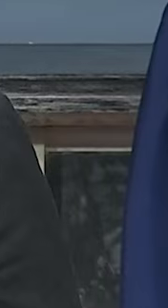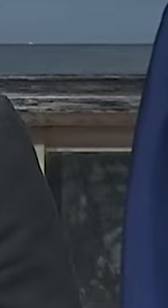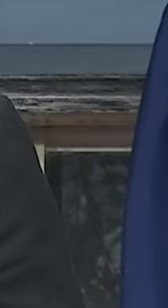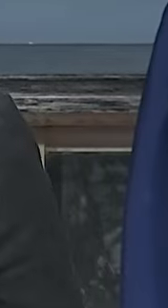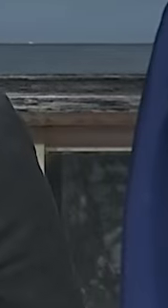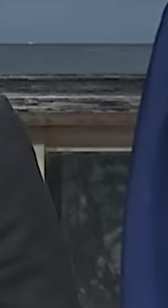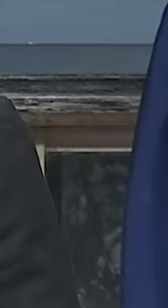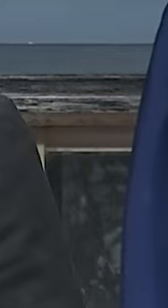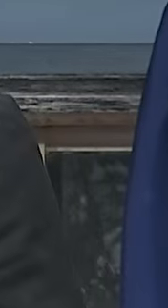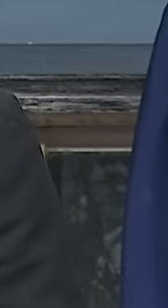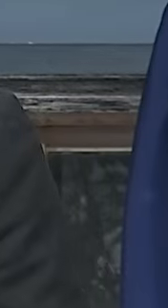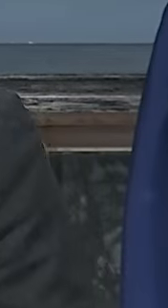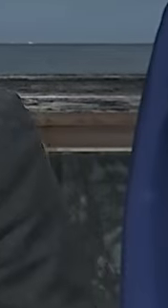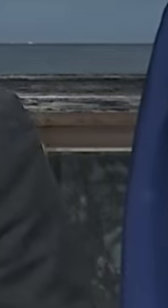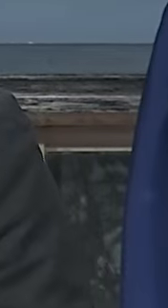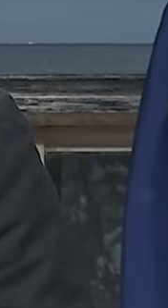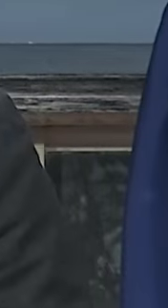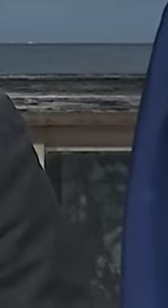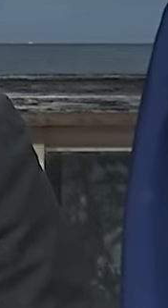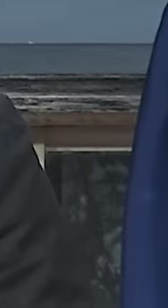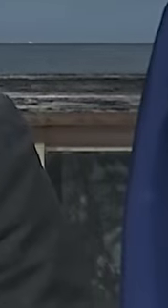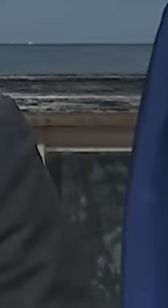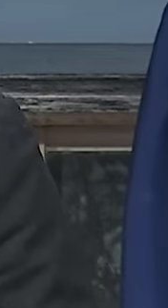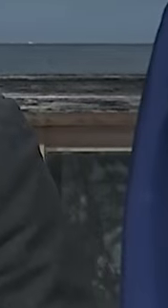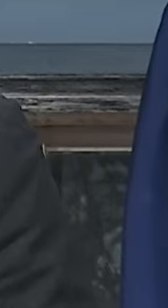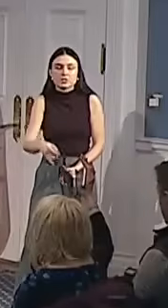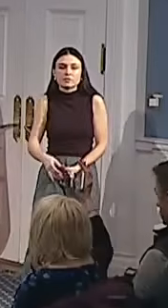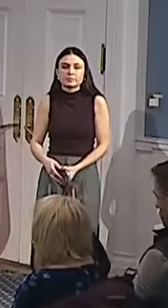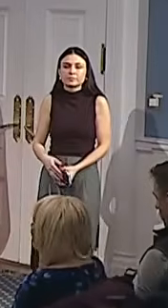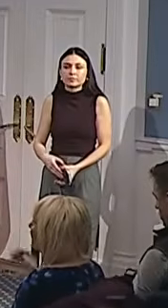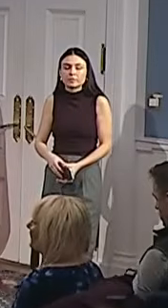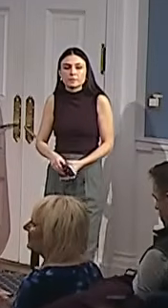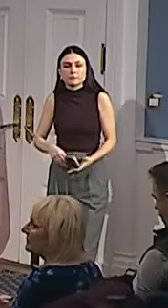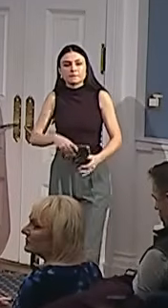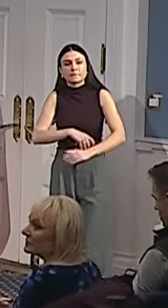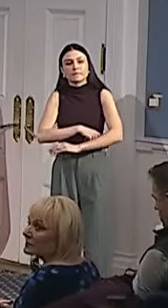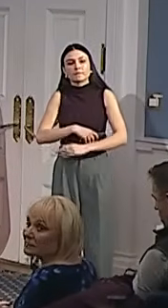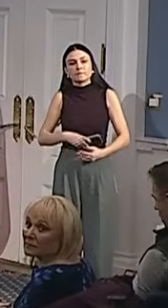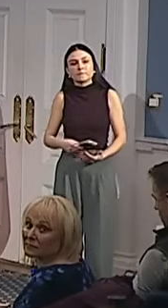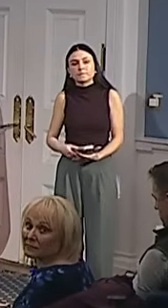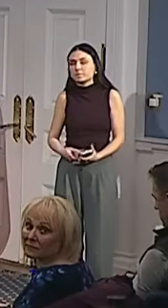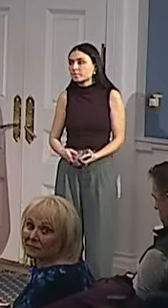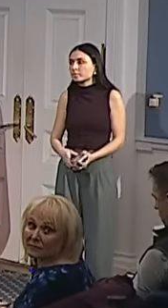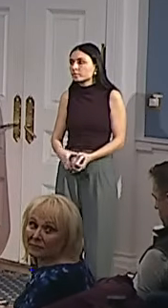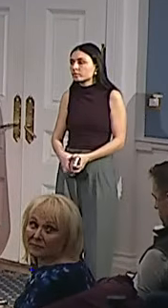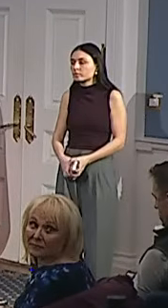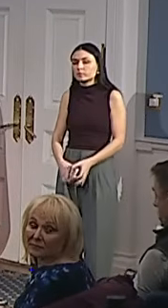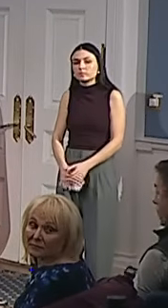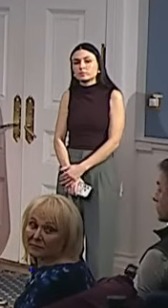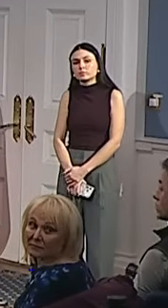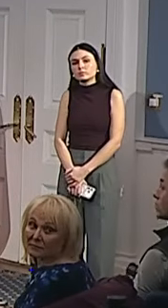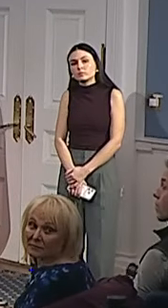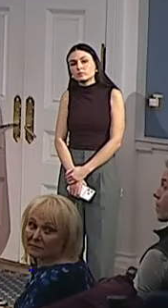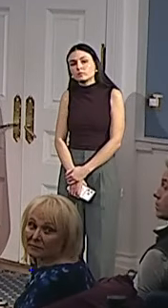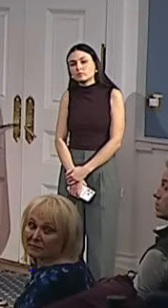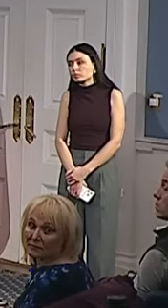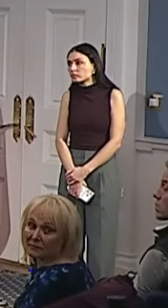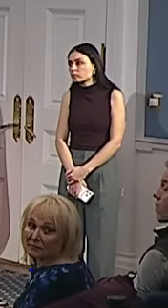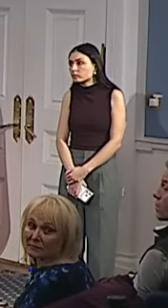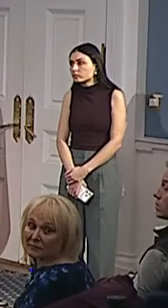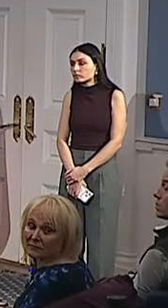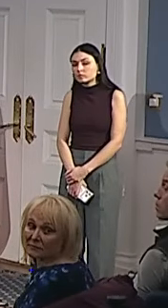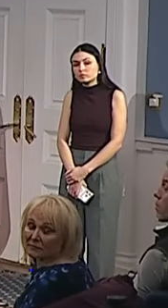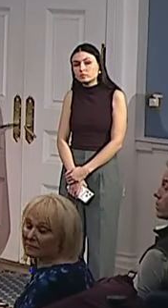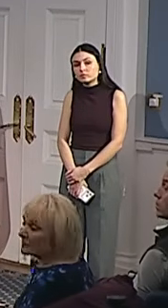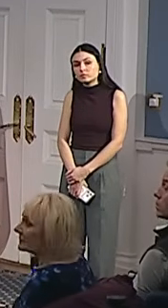delivering that progress, and we also know that it continues each and every day. Katie and Thank you. Marsha. My question is for the commissioner. You had mentioned that you, I know this